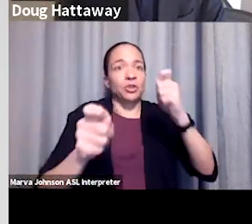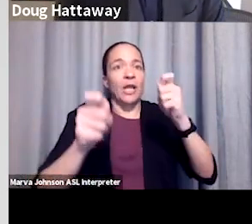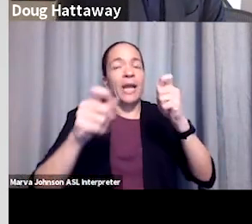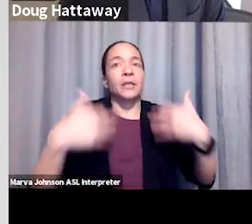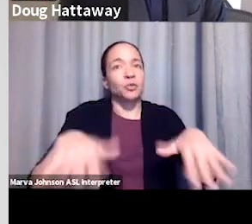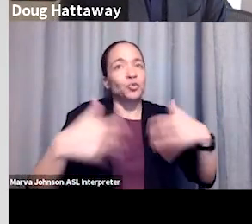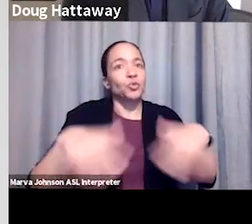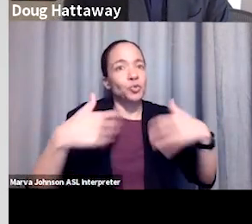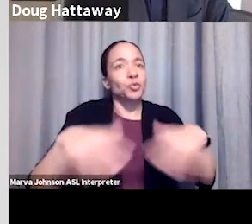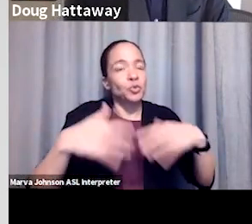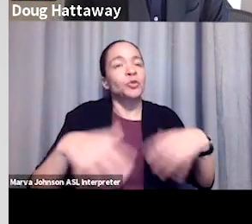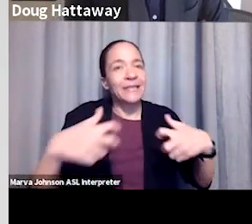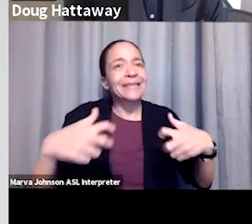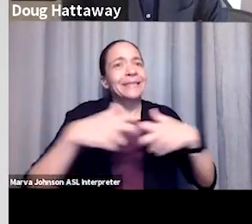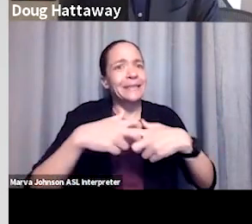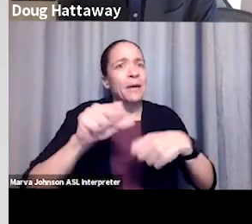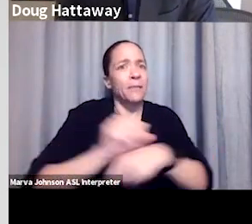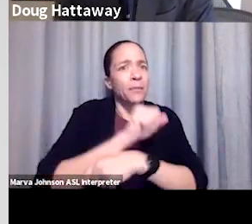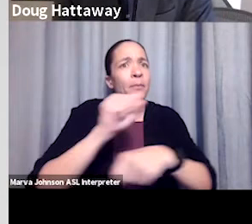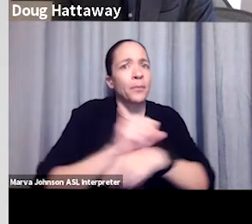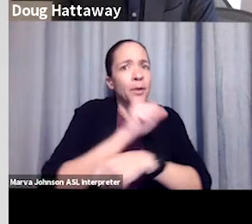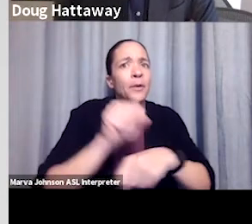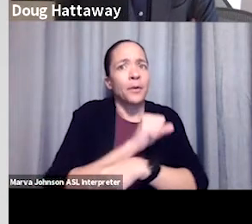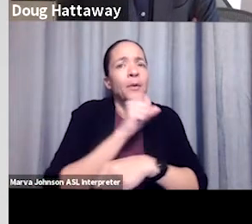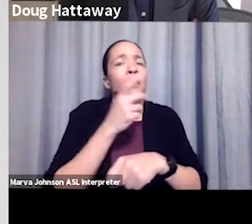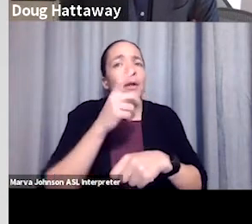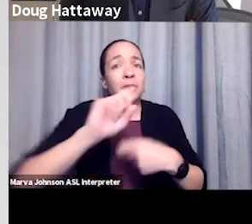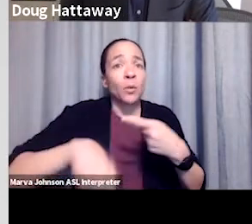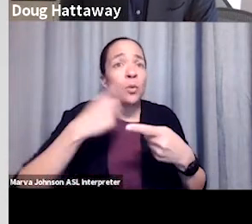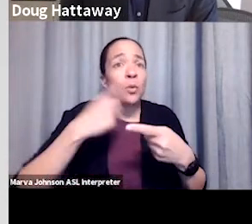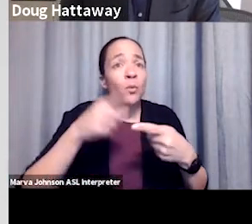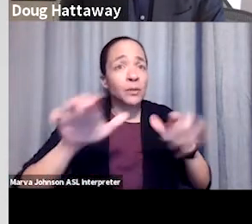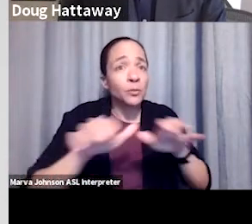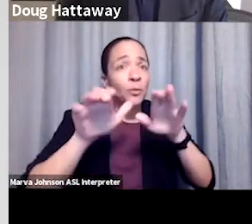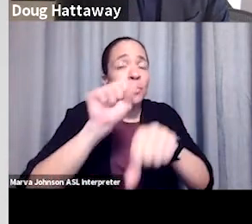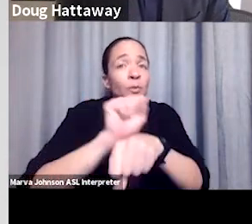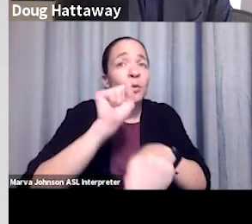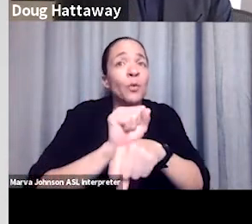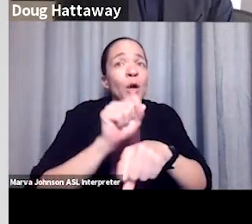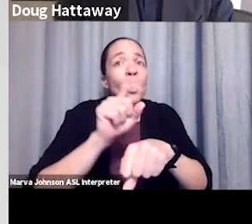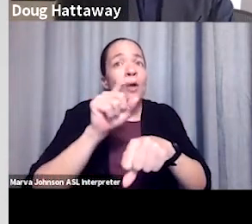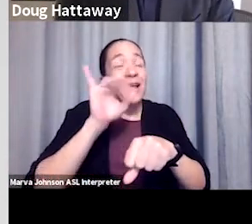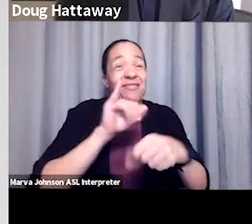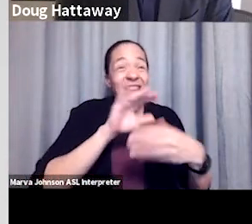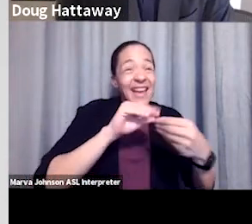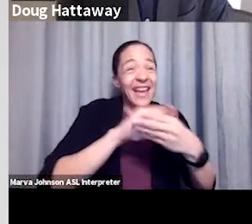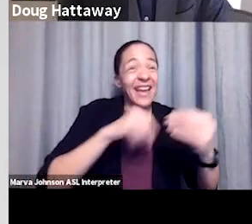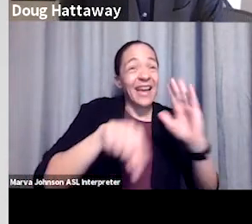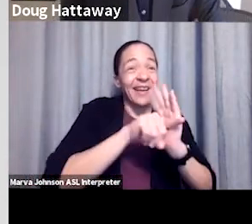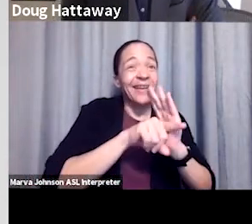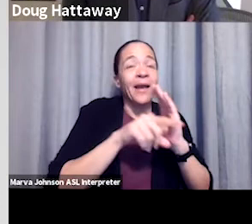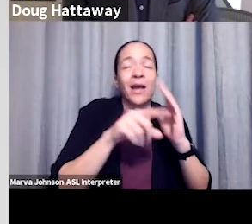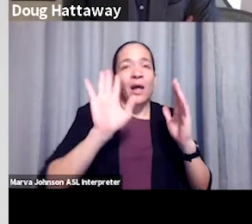takes to make the kind of change that so many of you are working on, you have to counter that narrative among people who agree with you